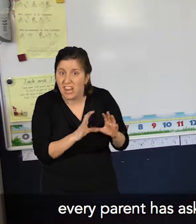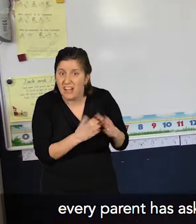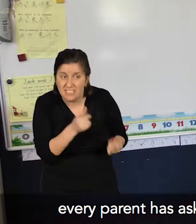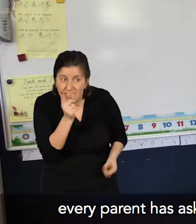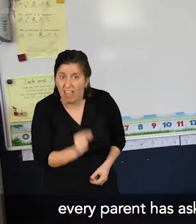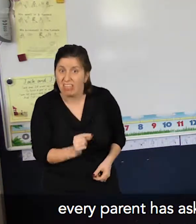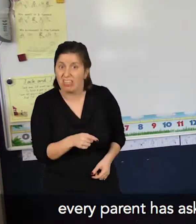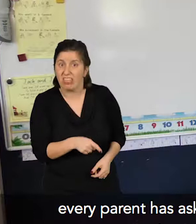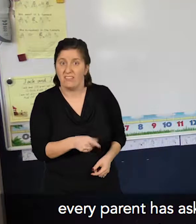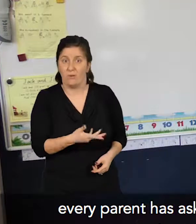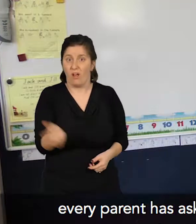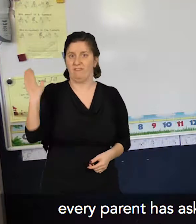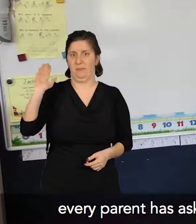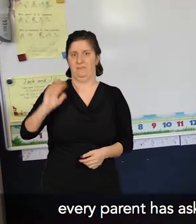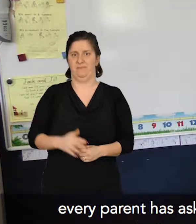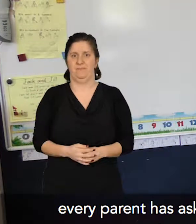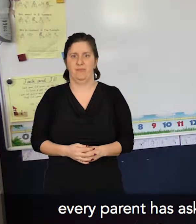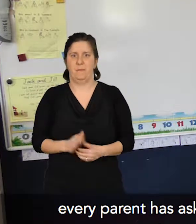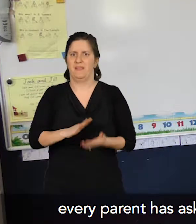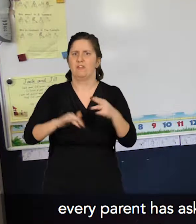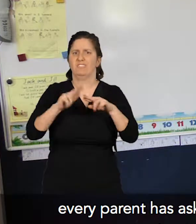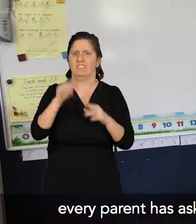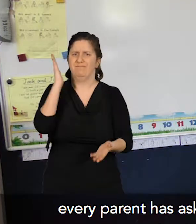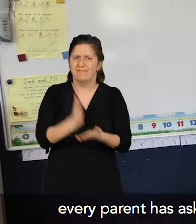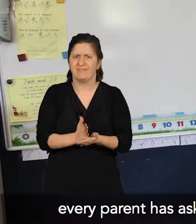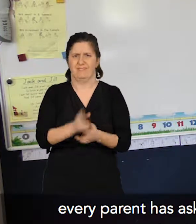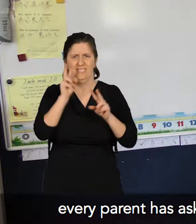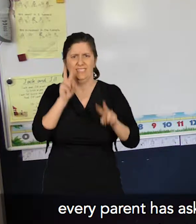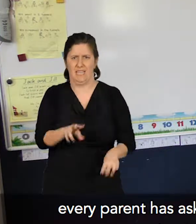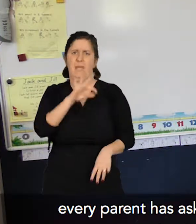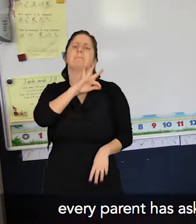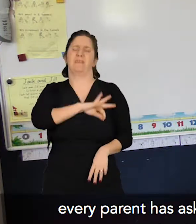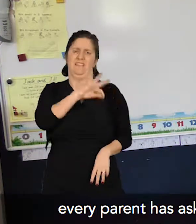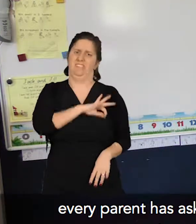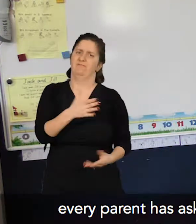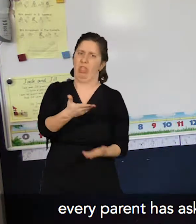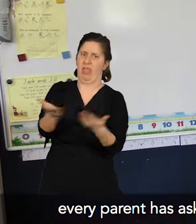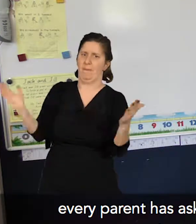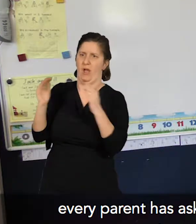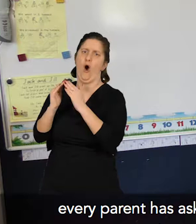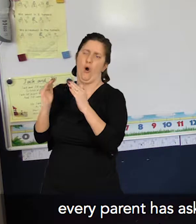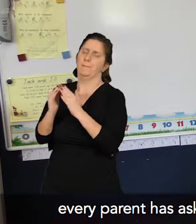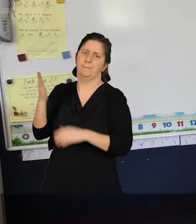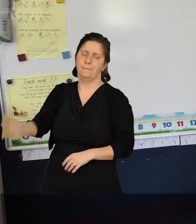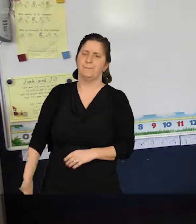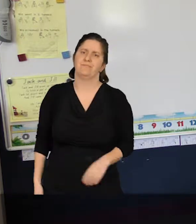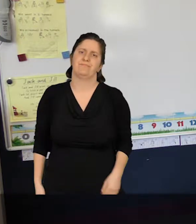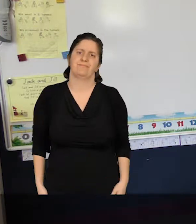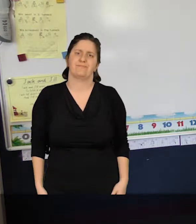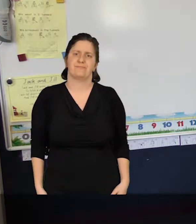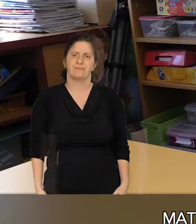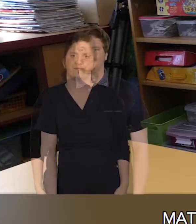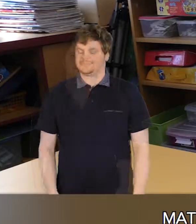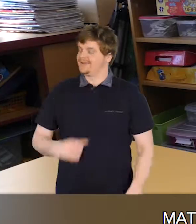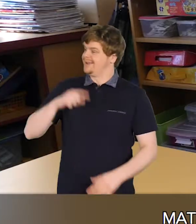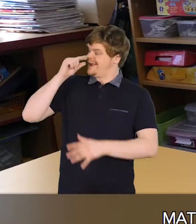sign language class, so they definitely have seen the benefits from home.